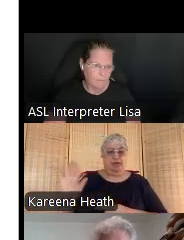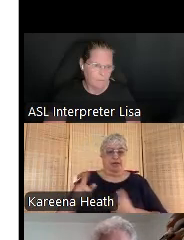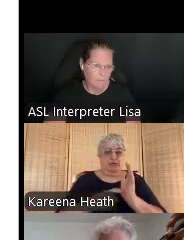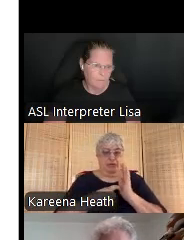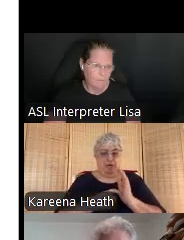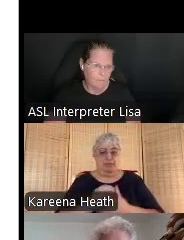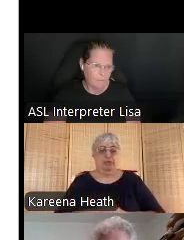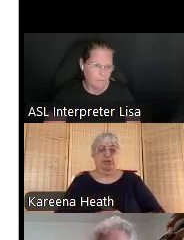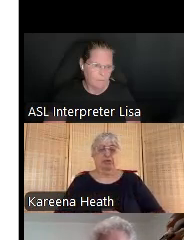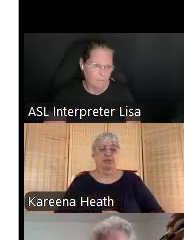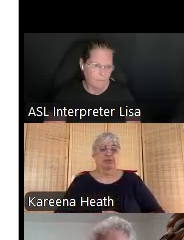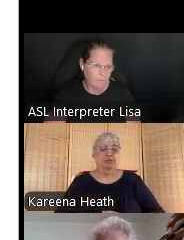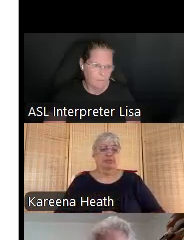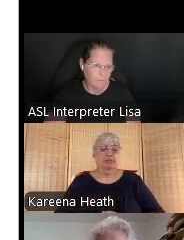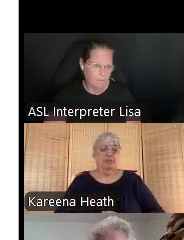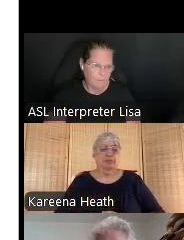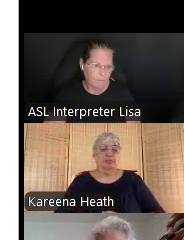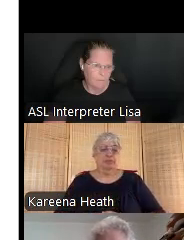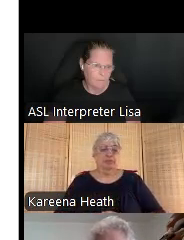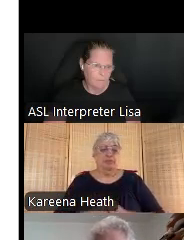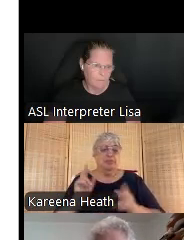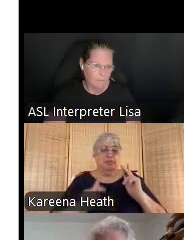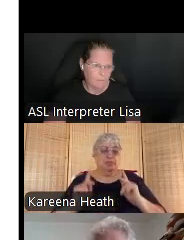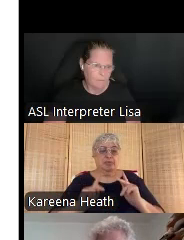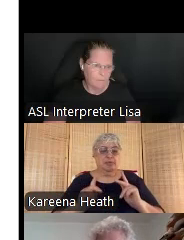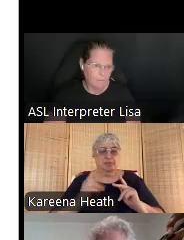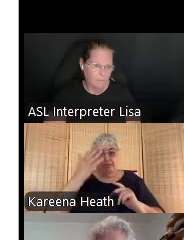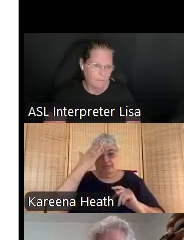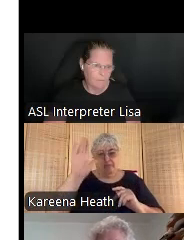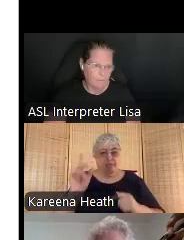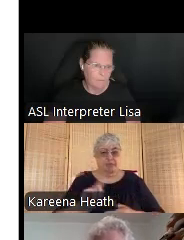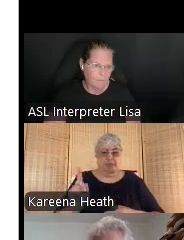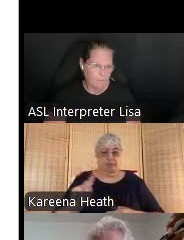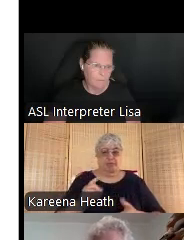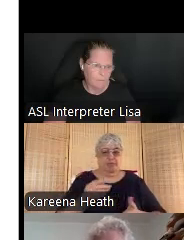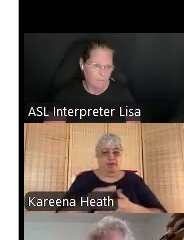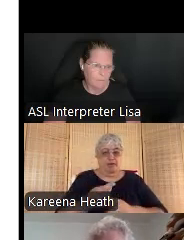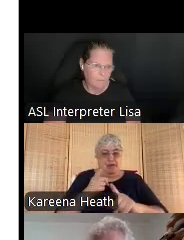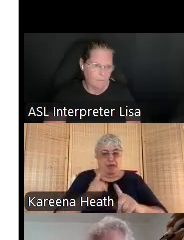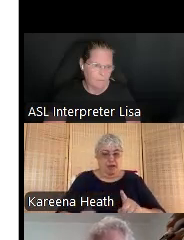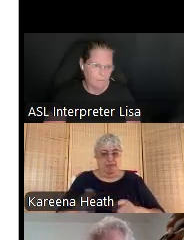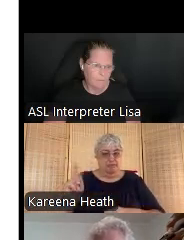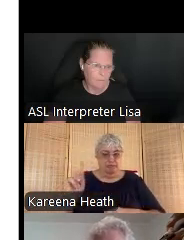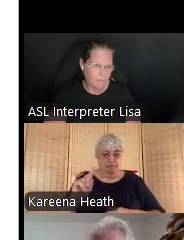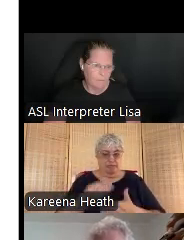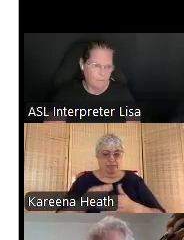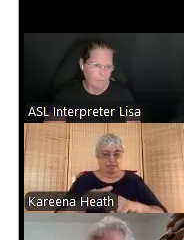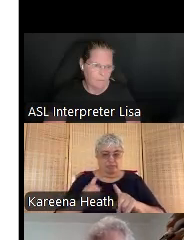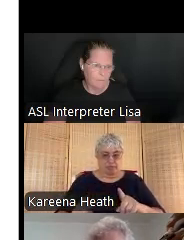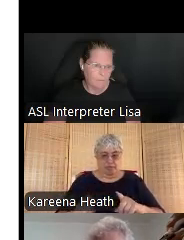just want to note, in case people don't know where the money for the fund comes, any of you